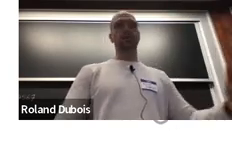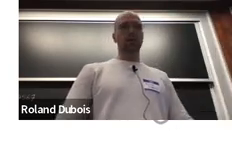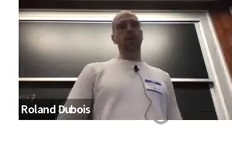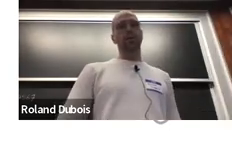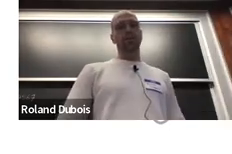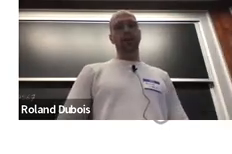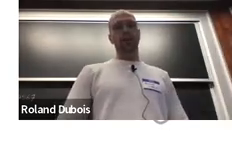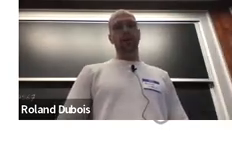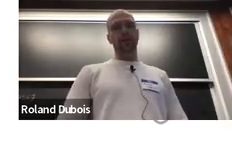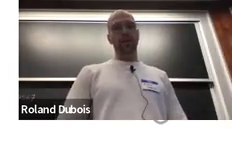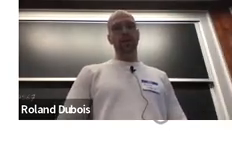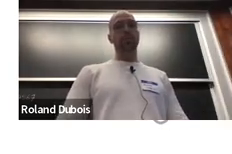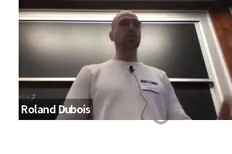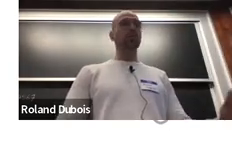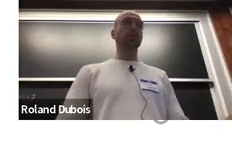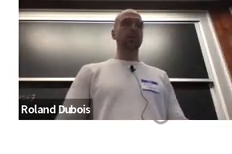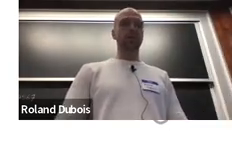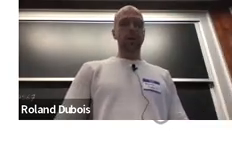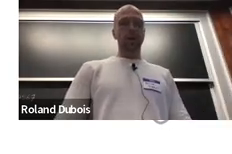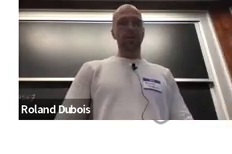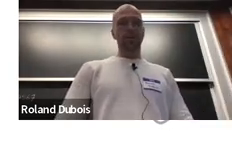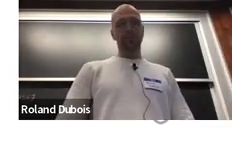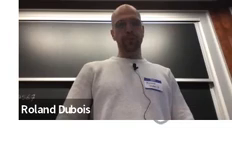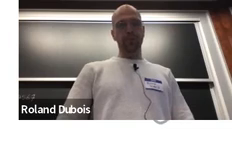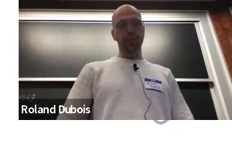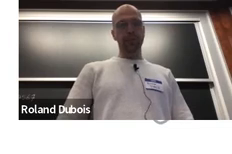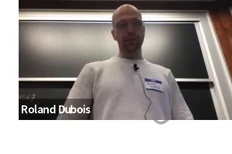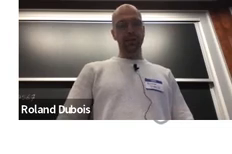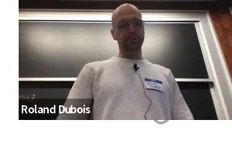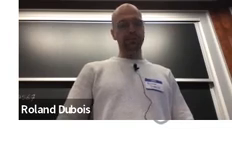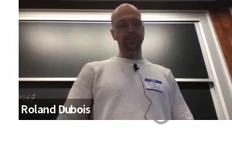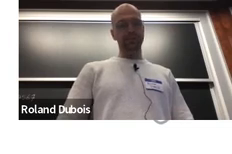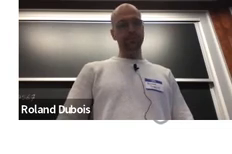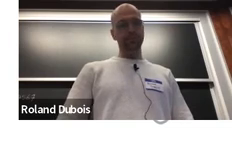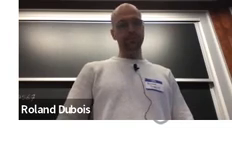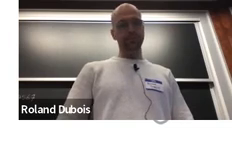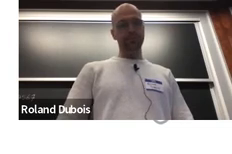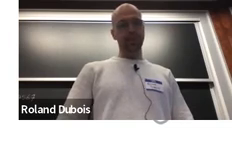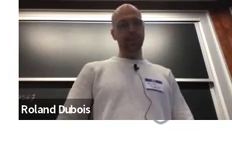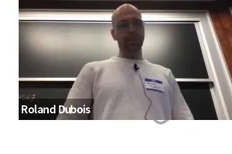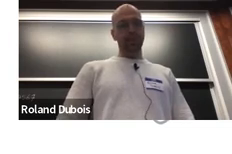set and keep it user friendly. Next slide, please.